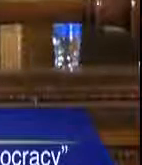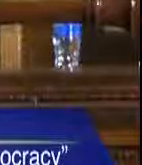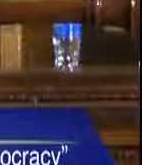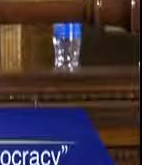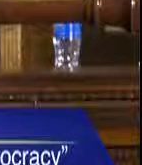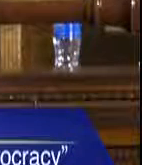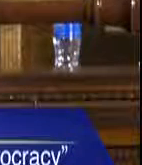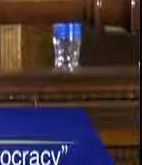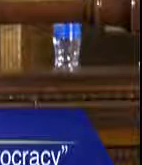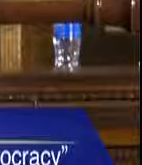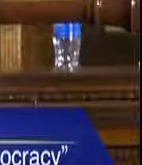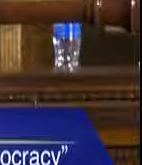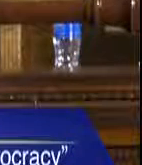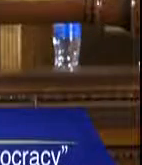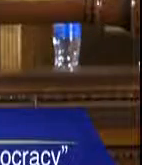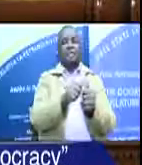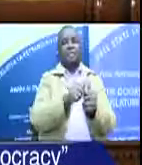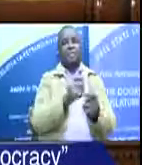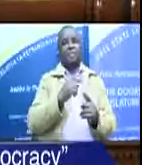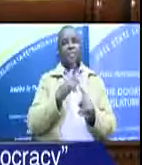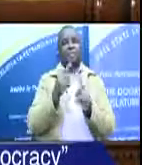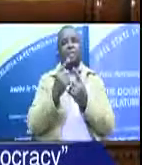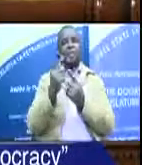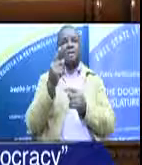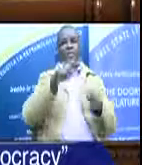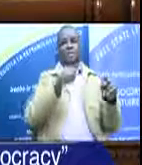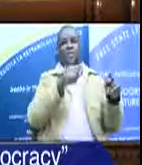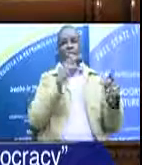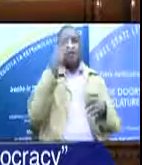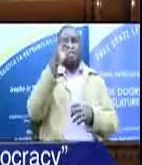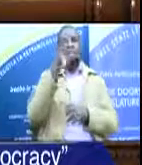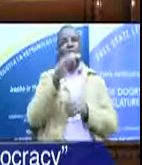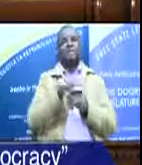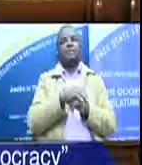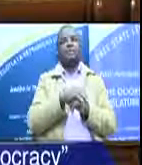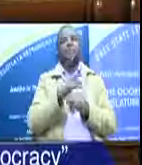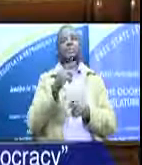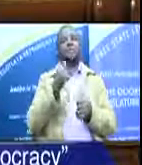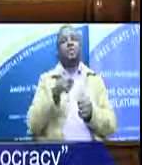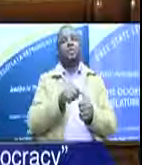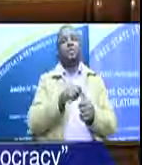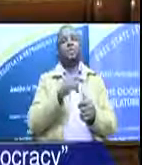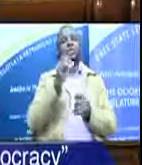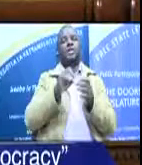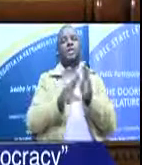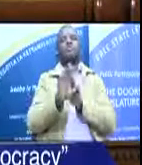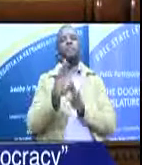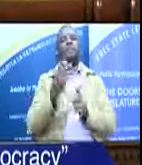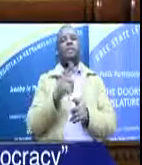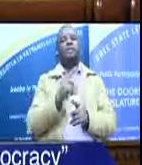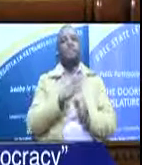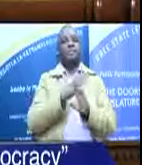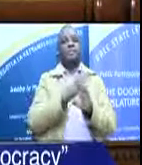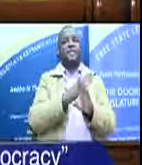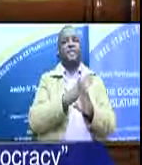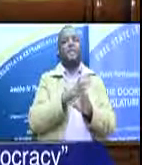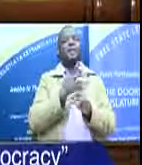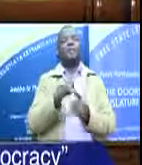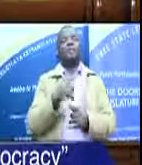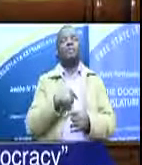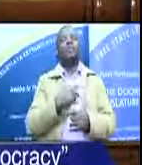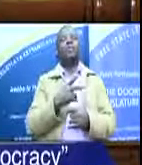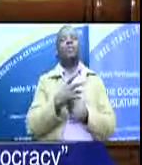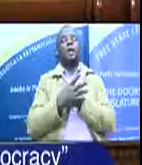intersectoral collaboration with the relevant government departments, for example, social development, to prevent and manage all forms